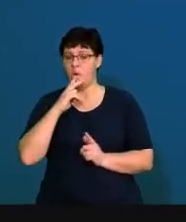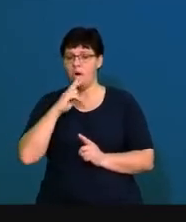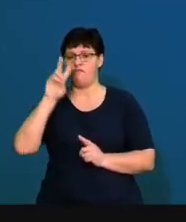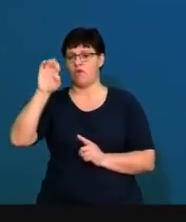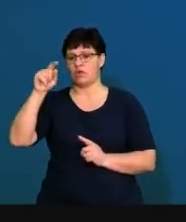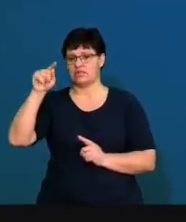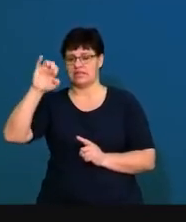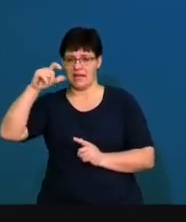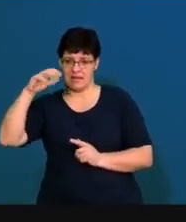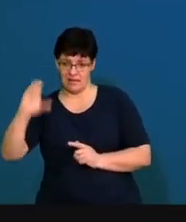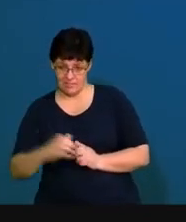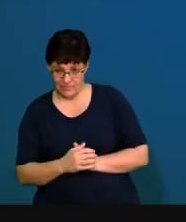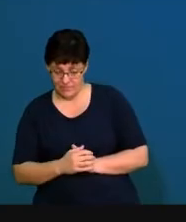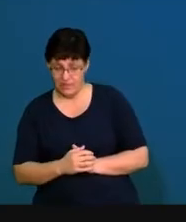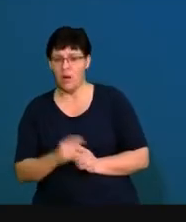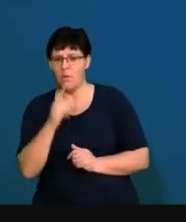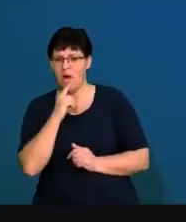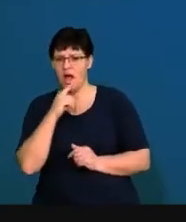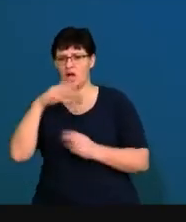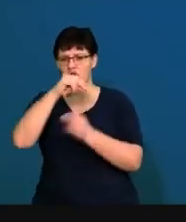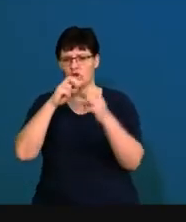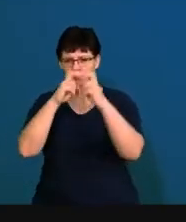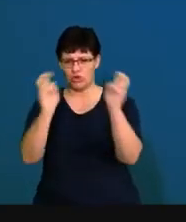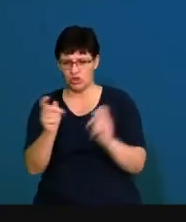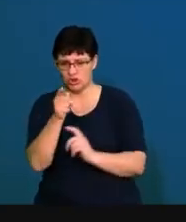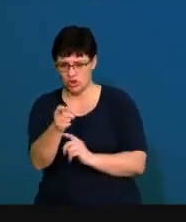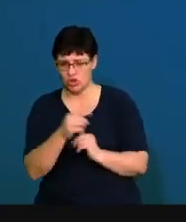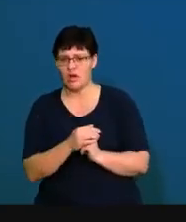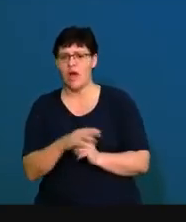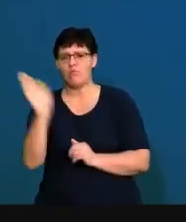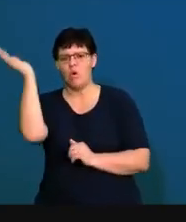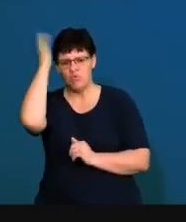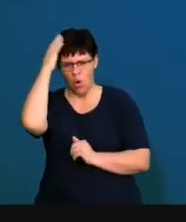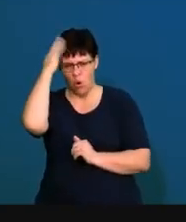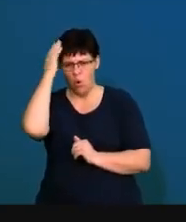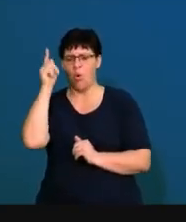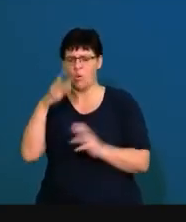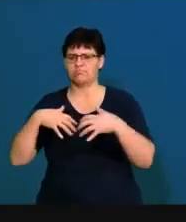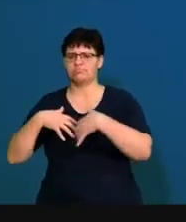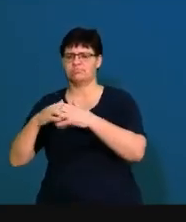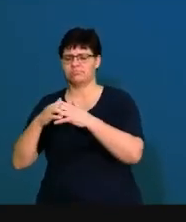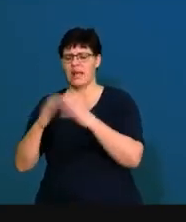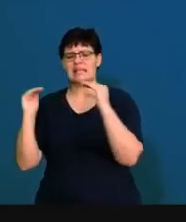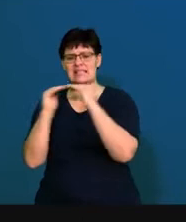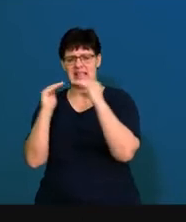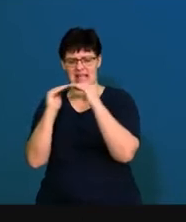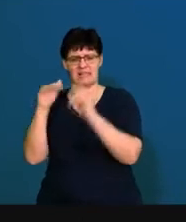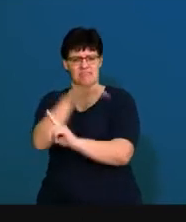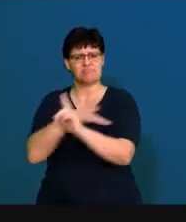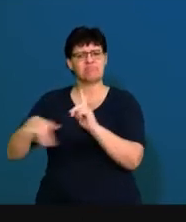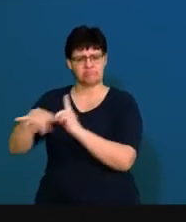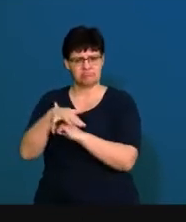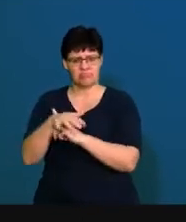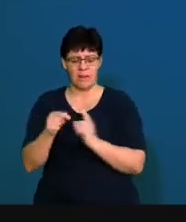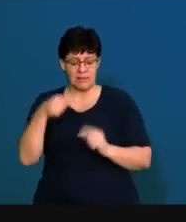cell because of the obvious thing. We see the salt bridge there, okay? And we know that this one is also set up under standard conditions.